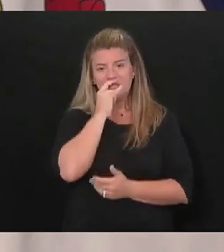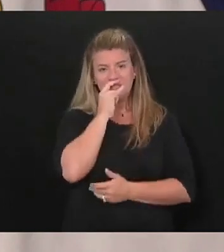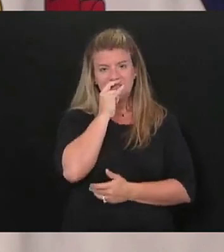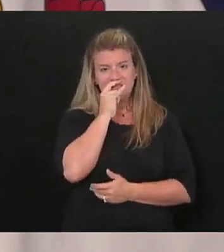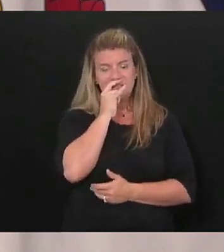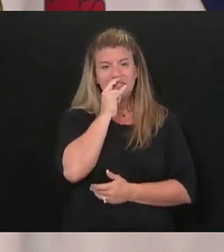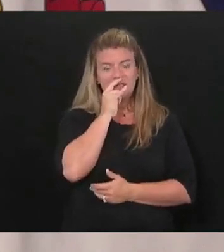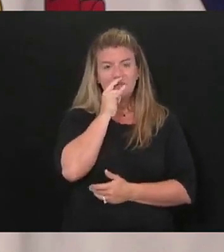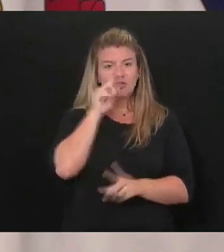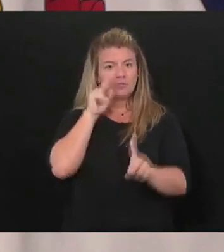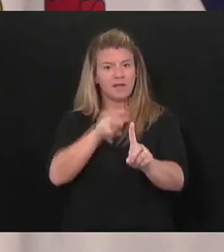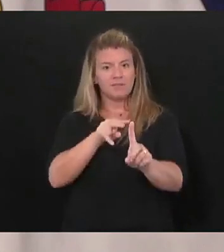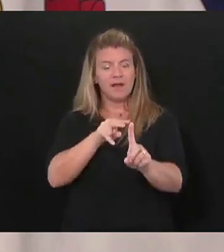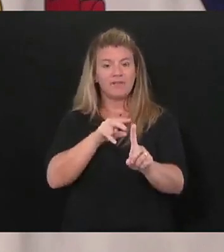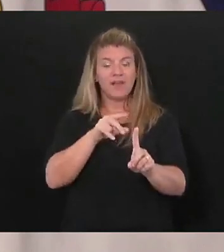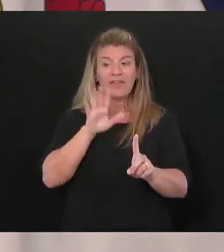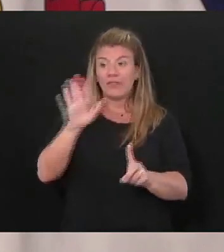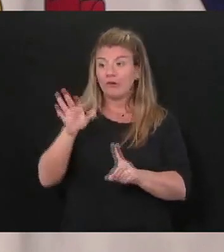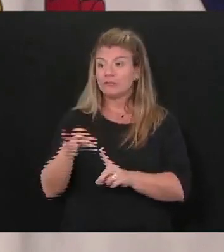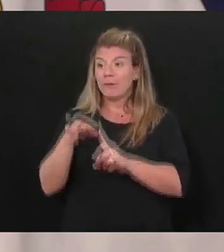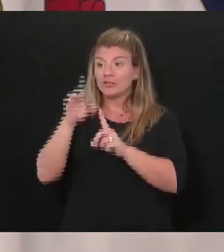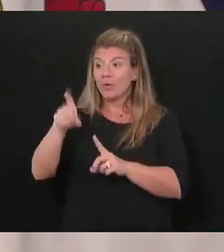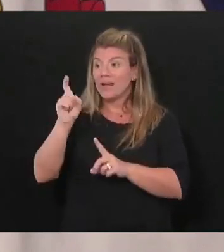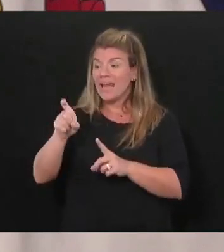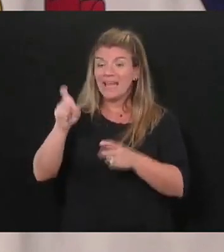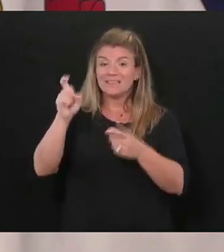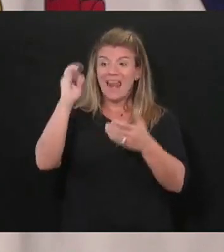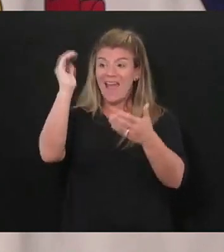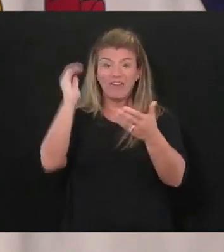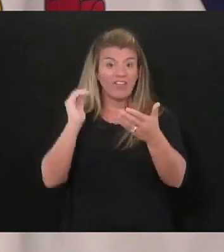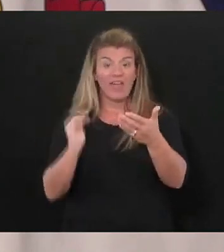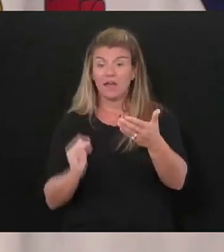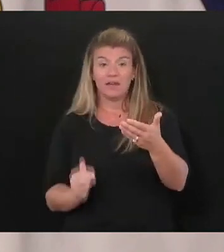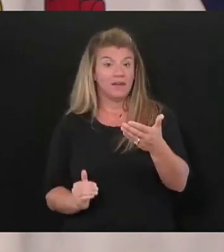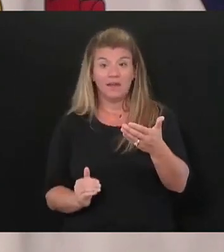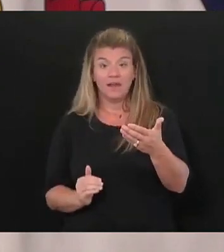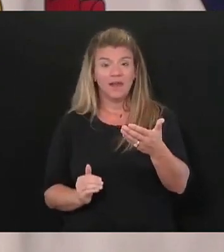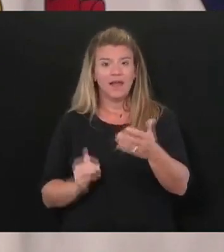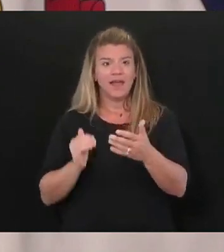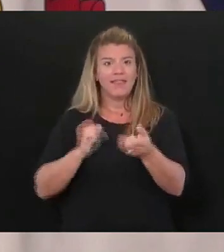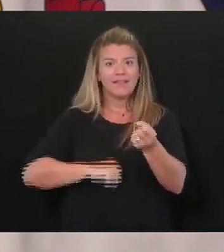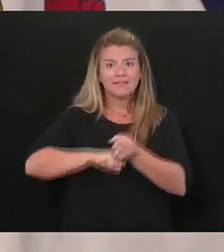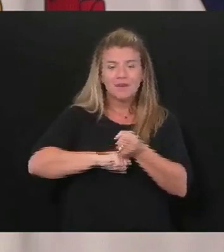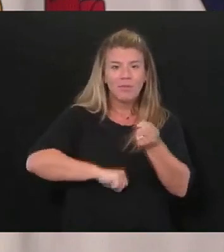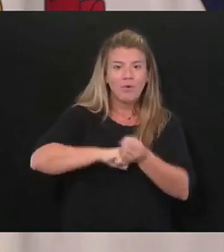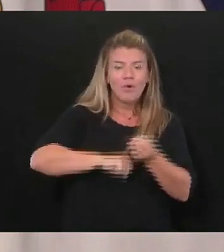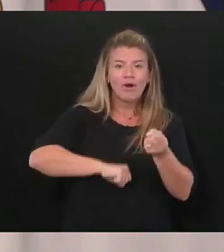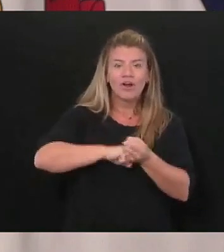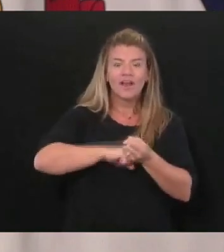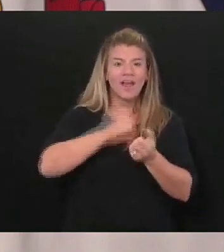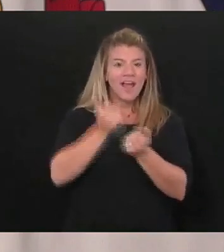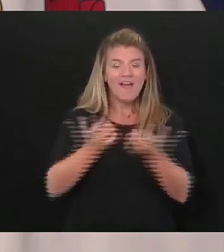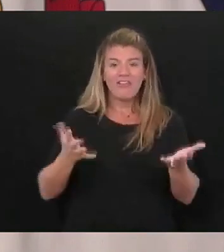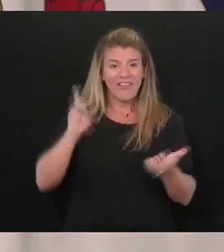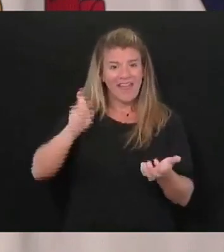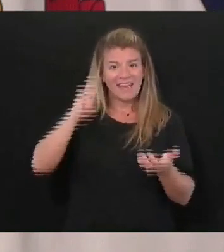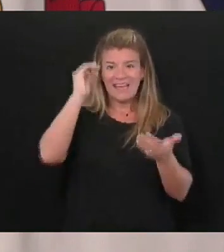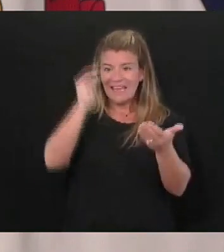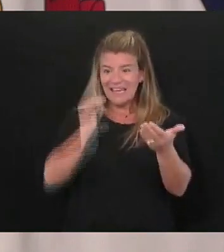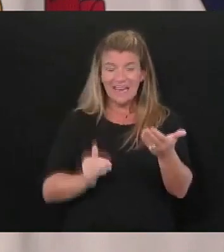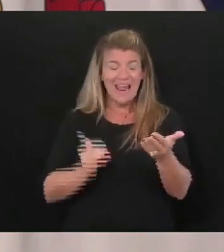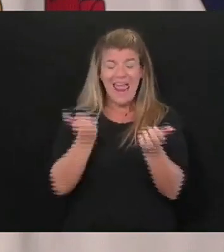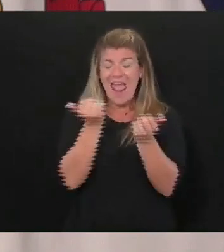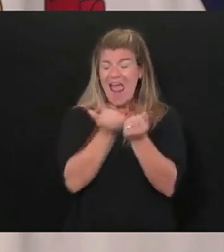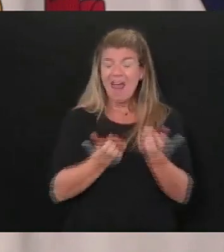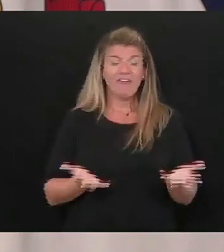from the standpoint of their special needs on down to everything, from the support standpoint to every single